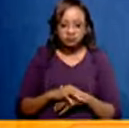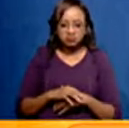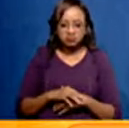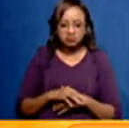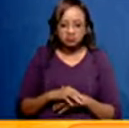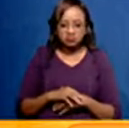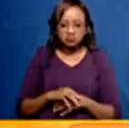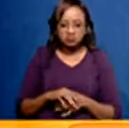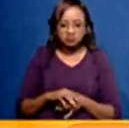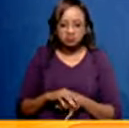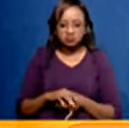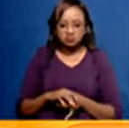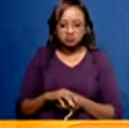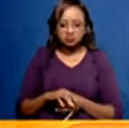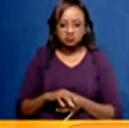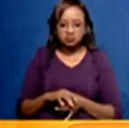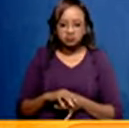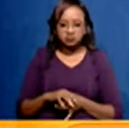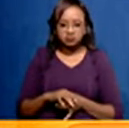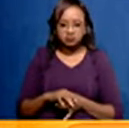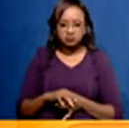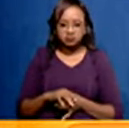size. So in that sense, I also